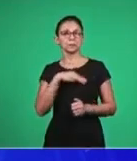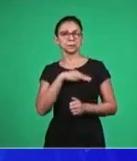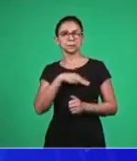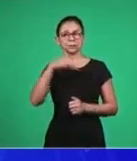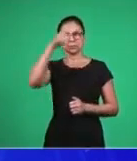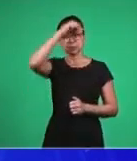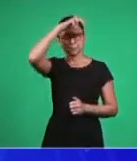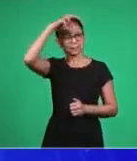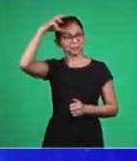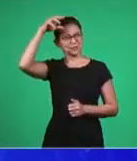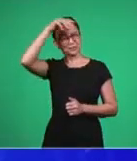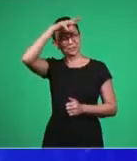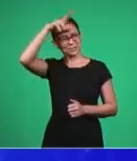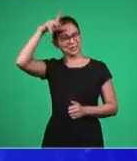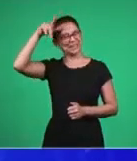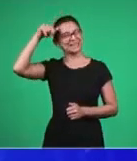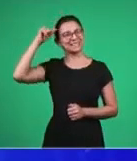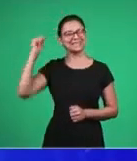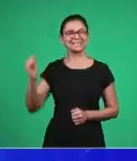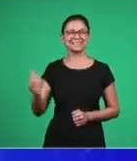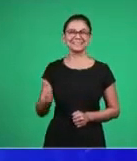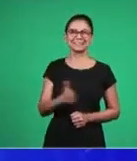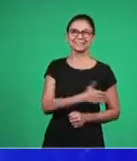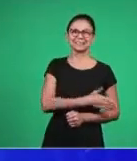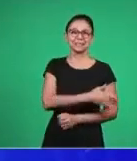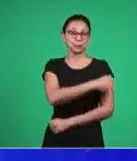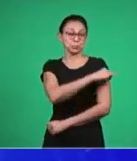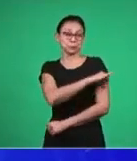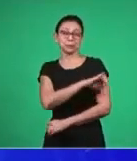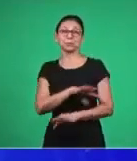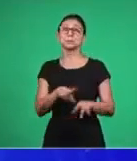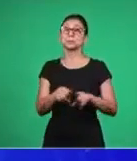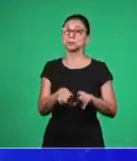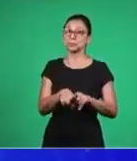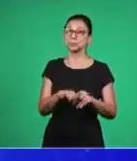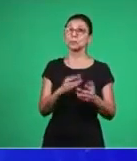And in Resende, in Rio de Janeiro, there was an